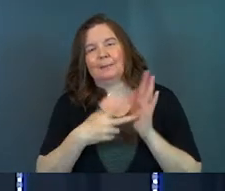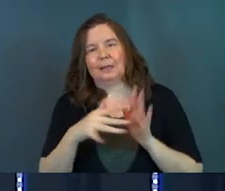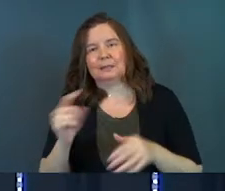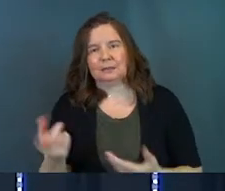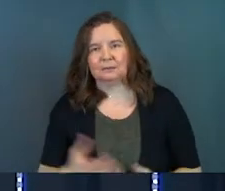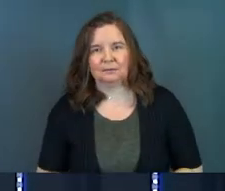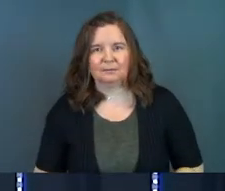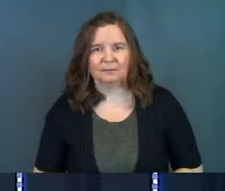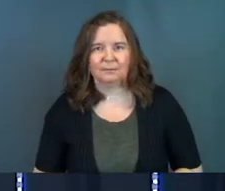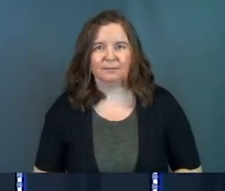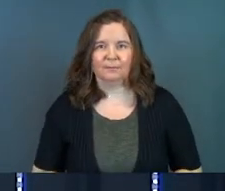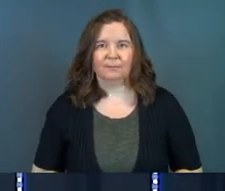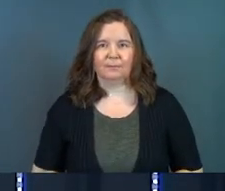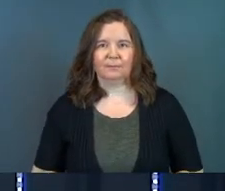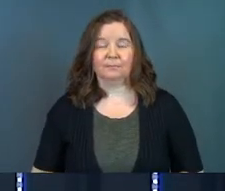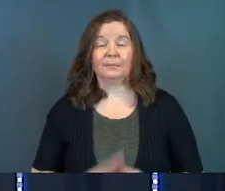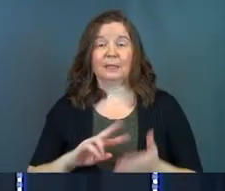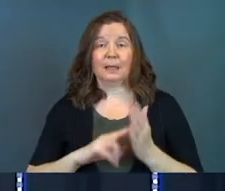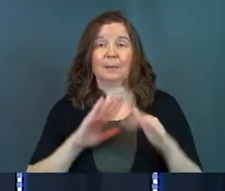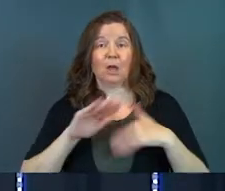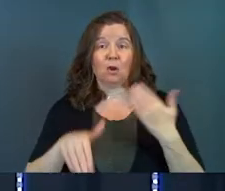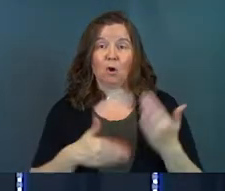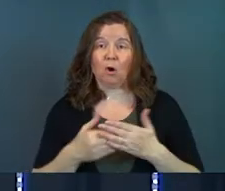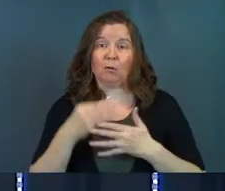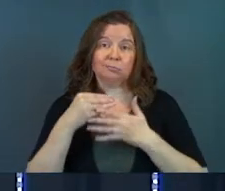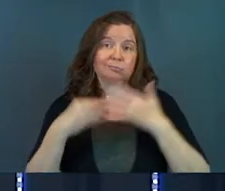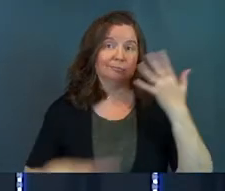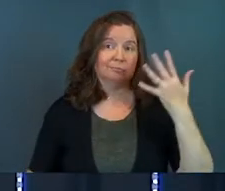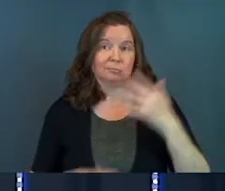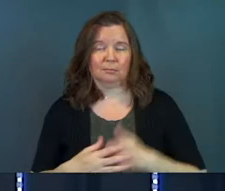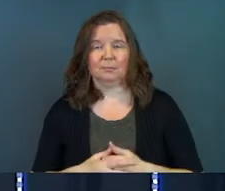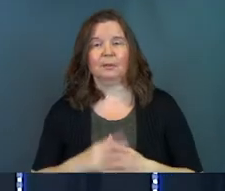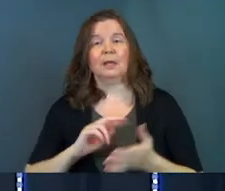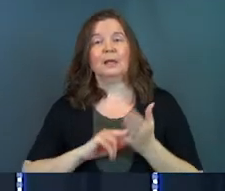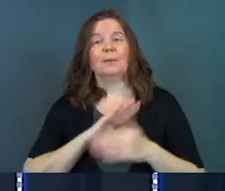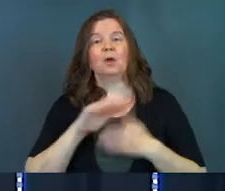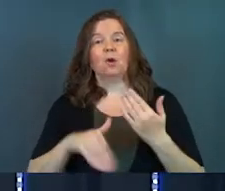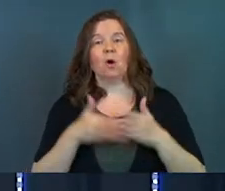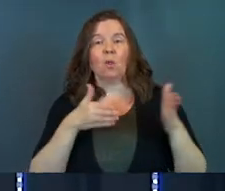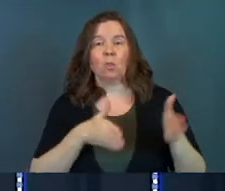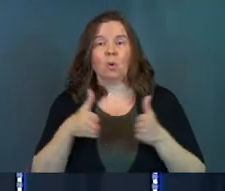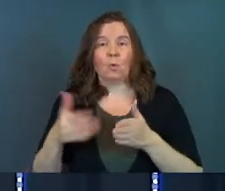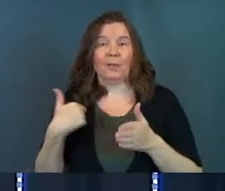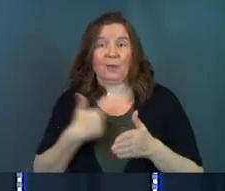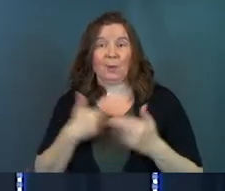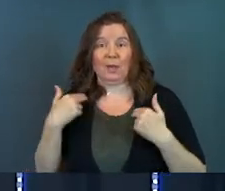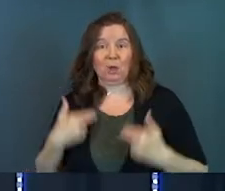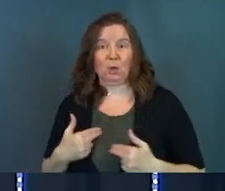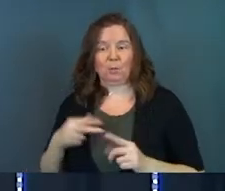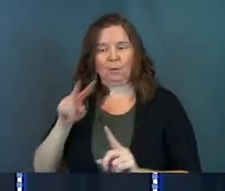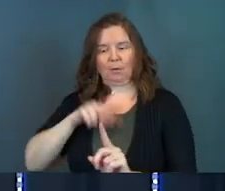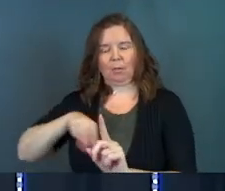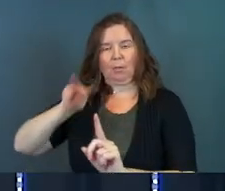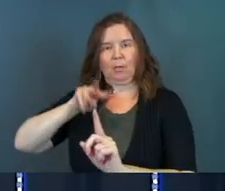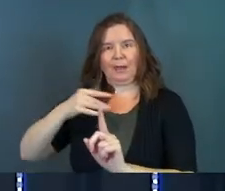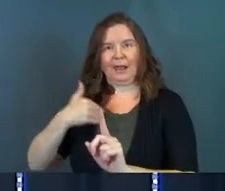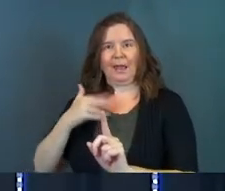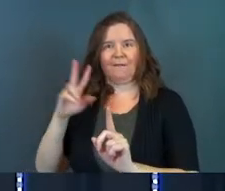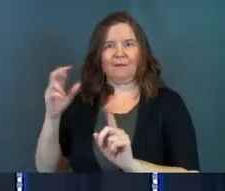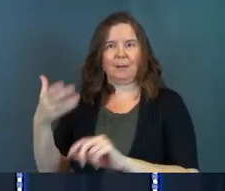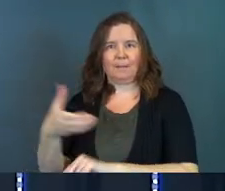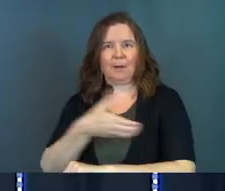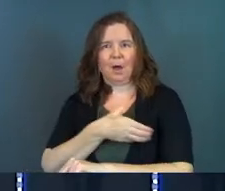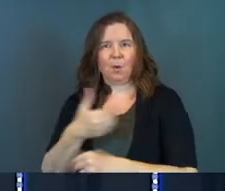it. He meant all of it. He meant all the ways that we humans like to have